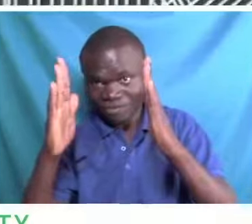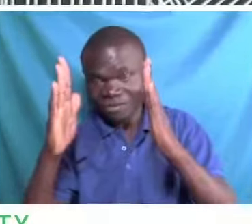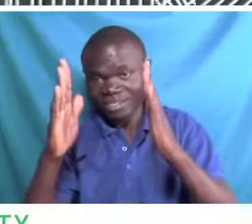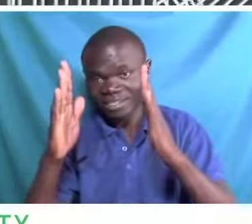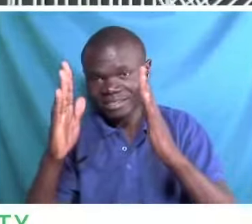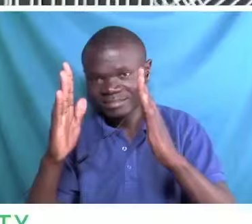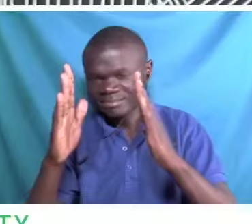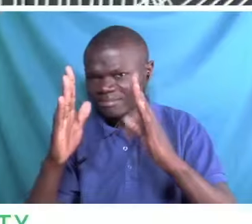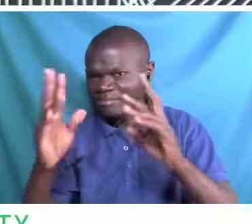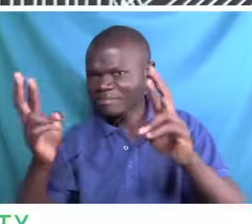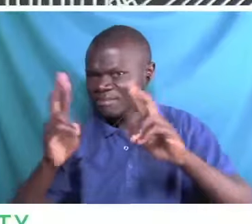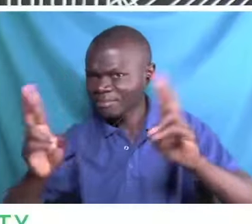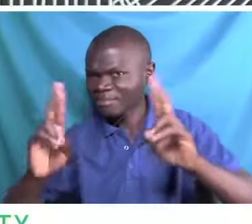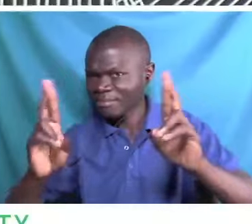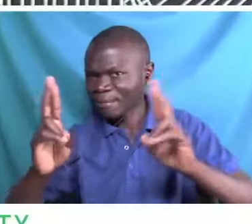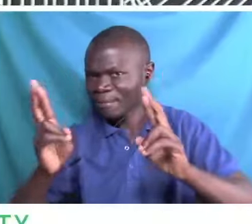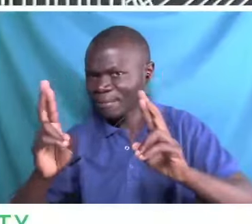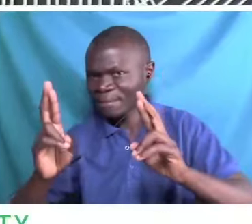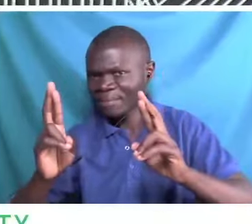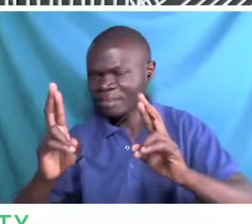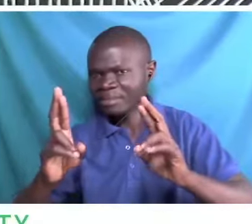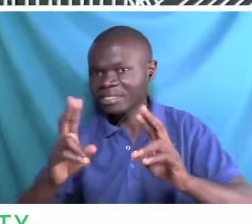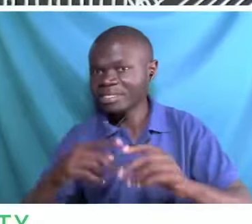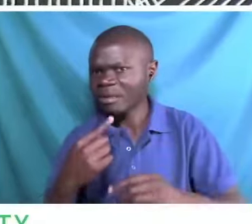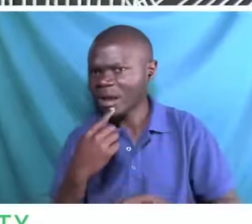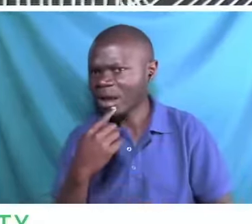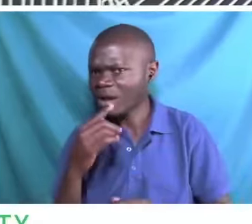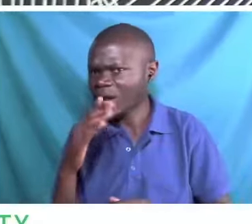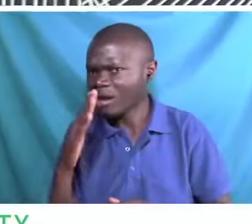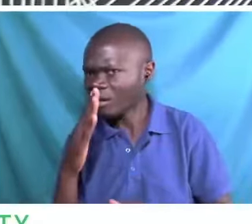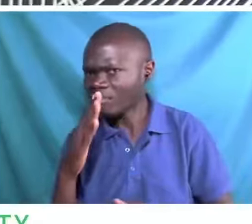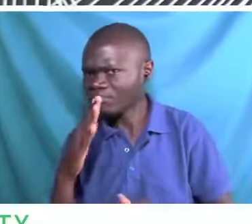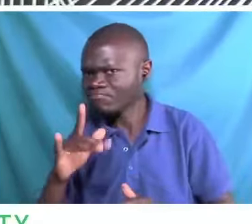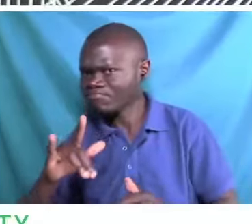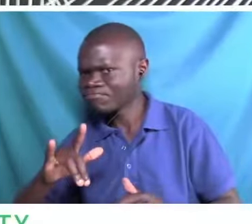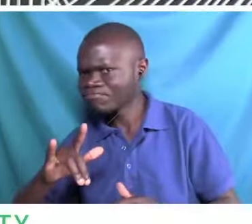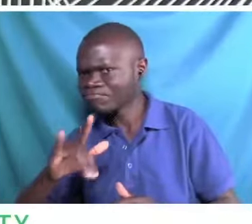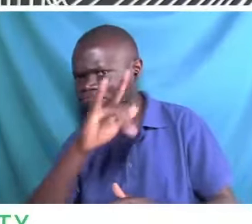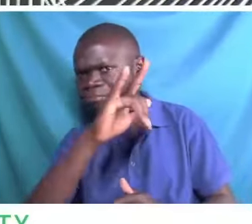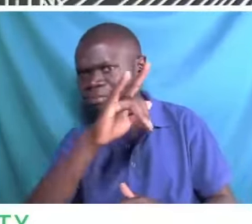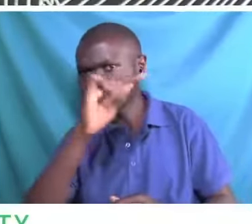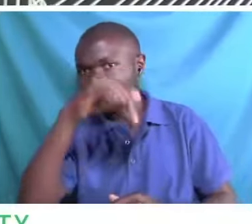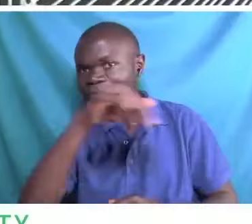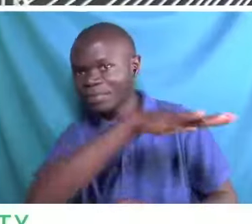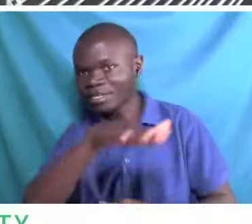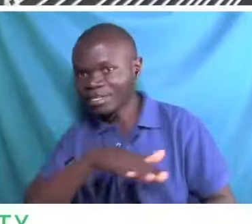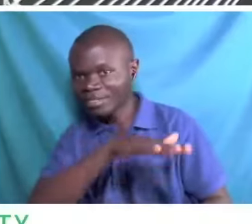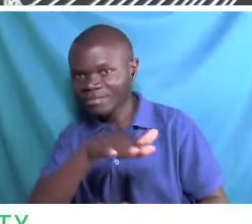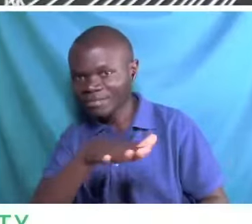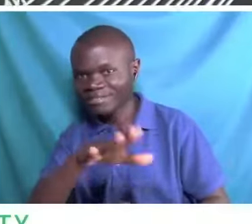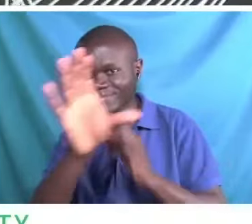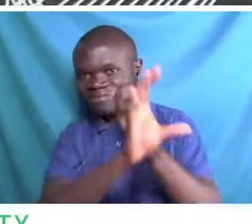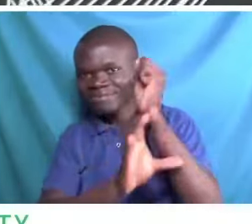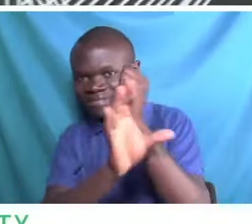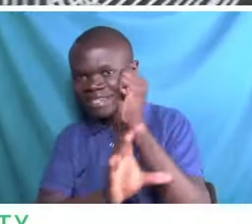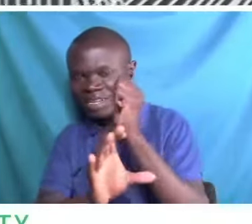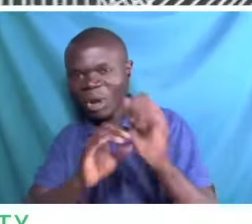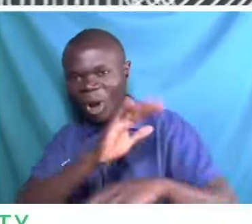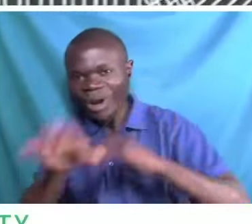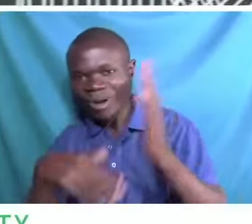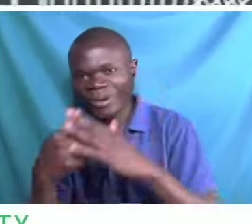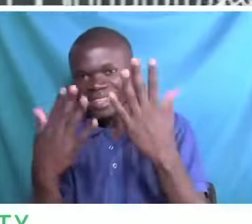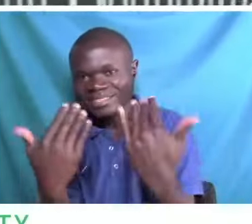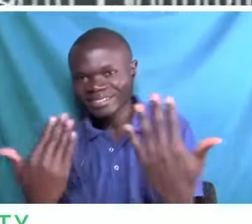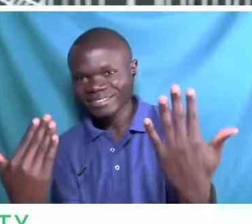He has already set his mind and he's saying, hey, I am going to this destination. I'm going to this country. I'm going. And all the